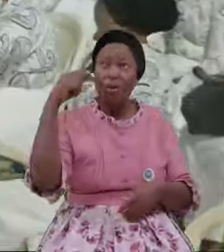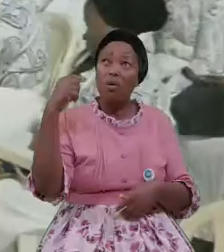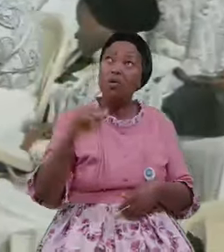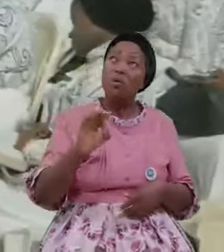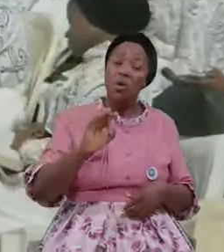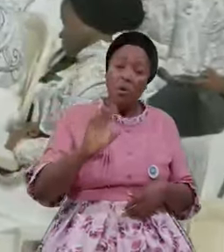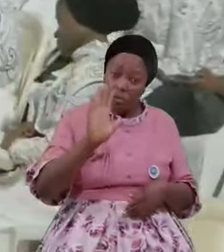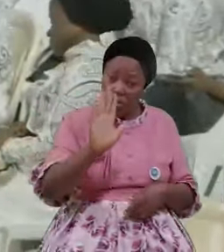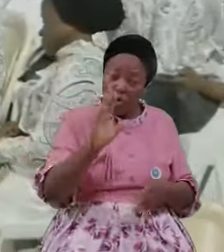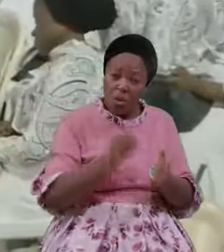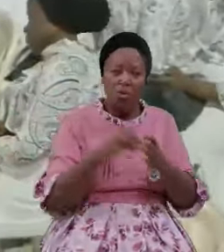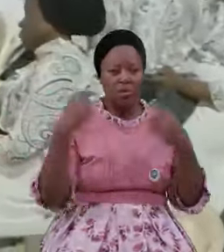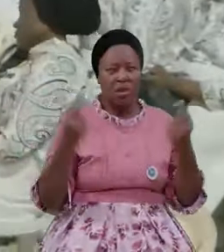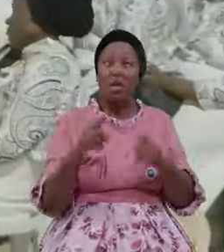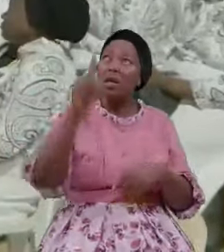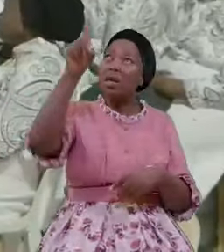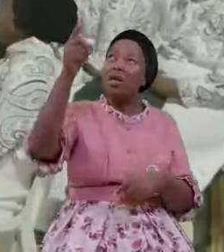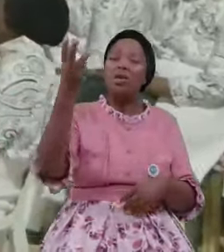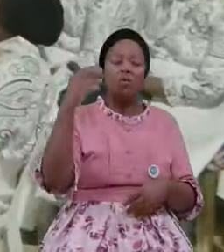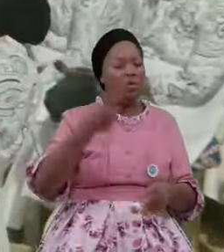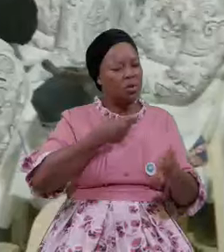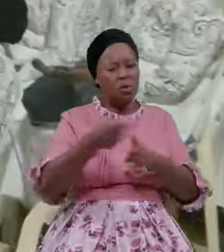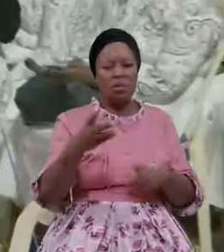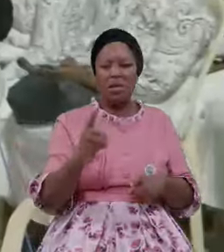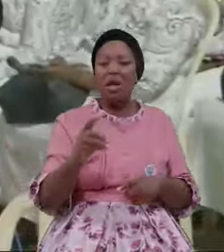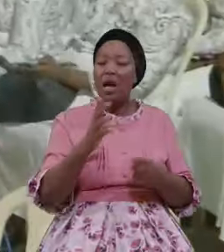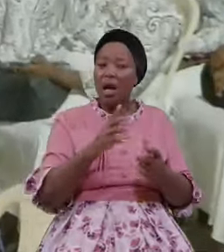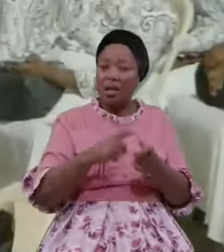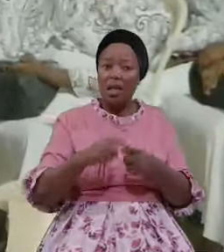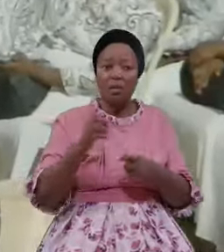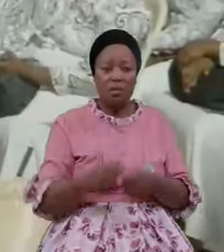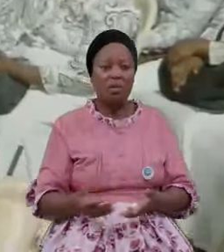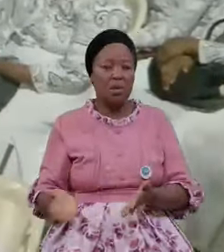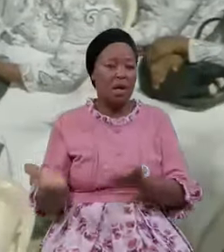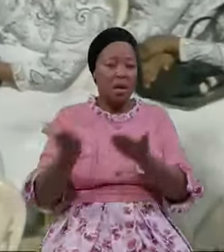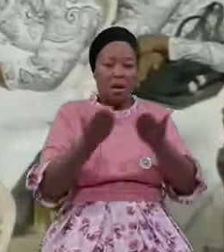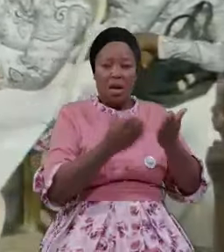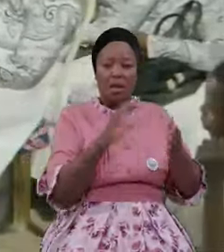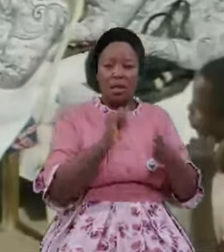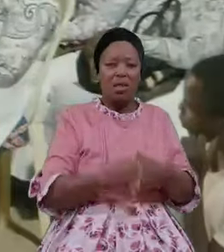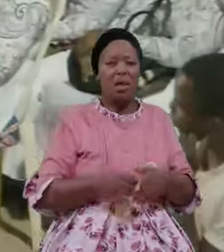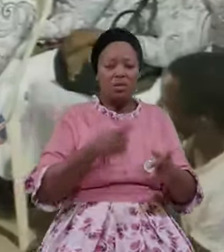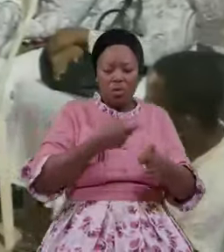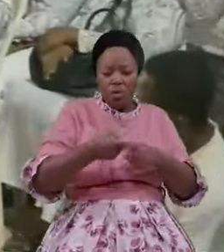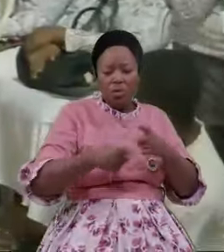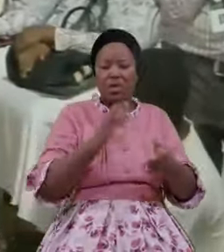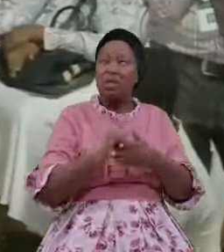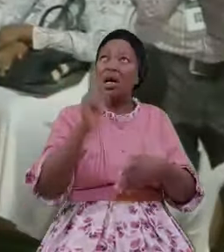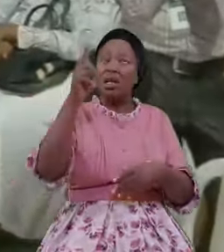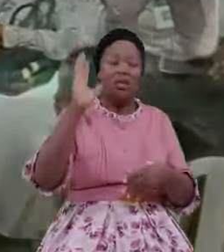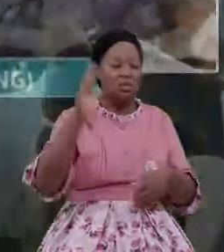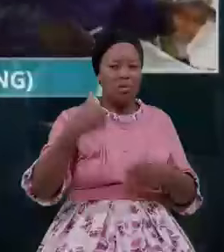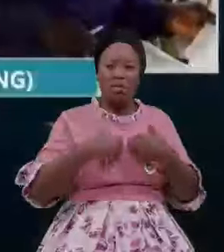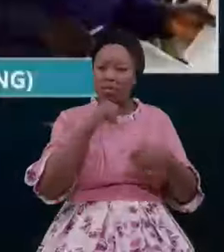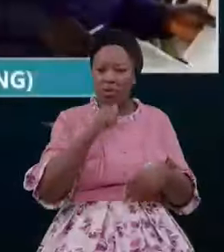he was wounded." He was bearing the wound you should have borne. He was bearing the